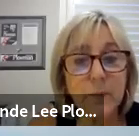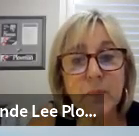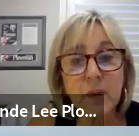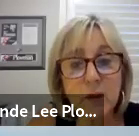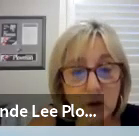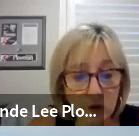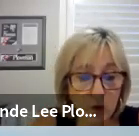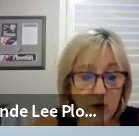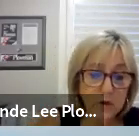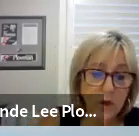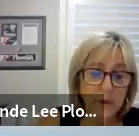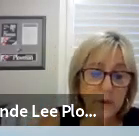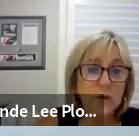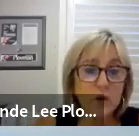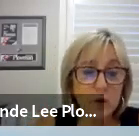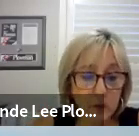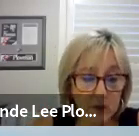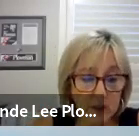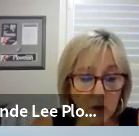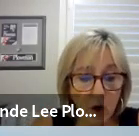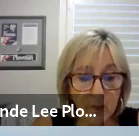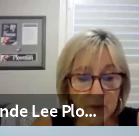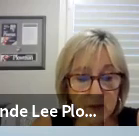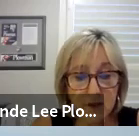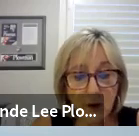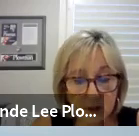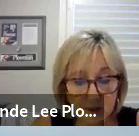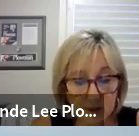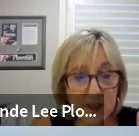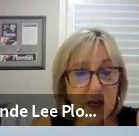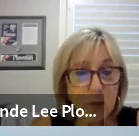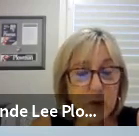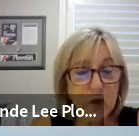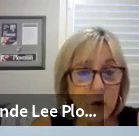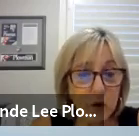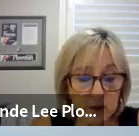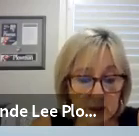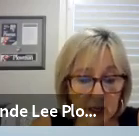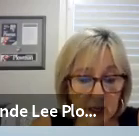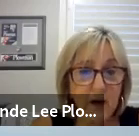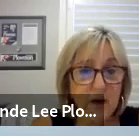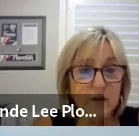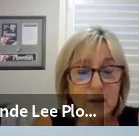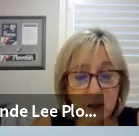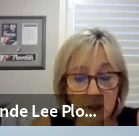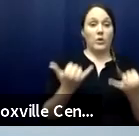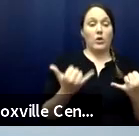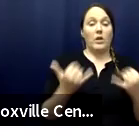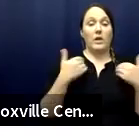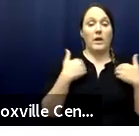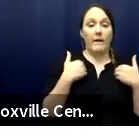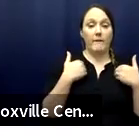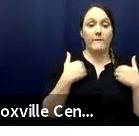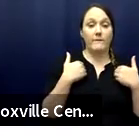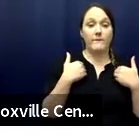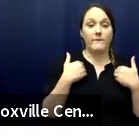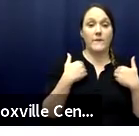ask Dr. Gregg to jump in here too with any comments. So as of today, we currently have